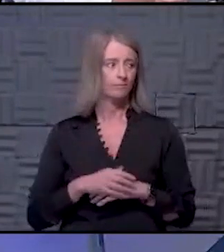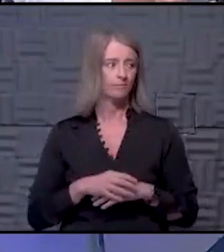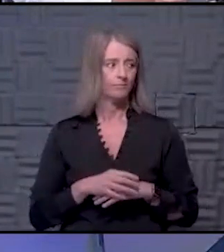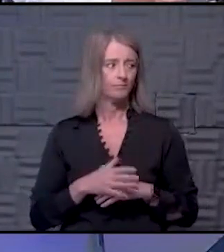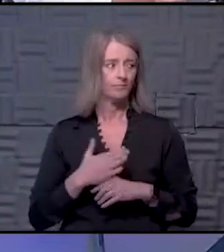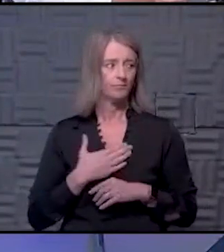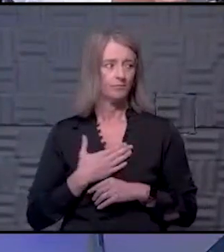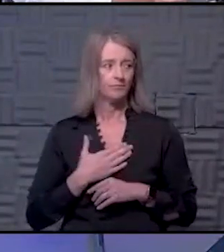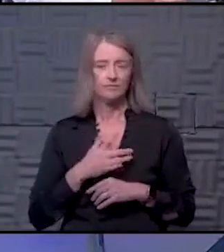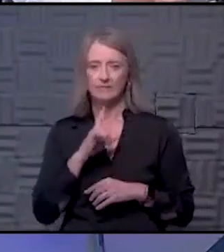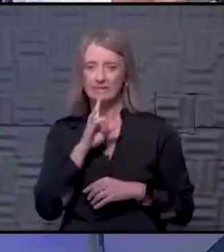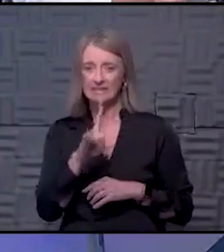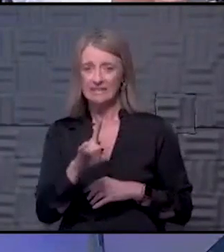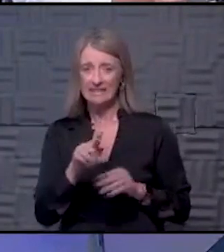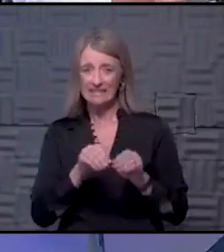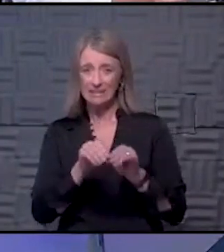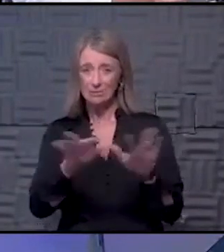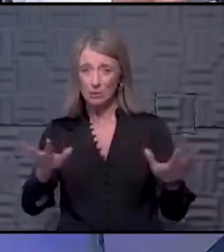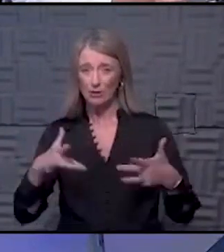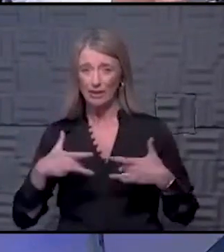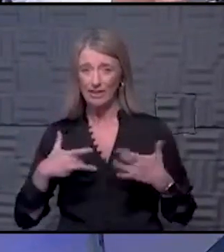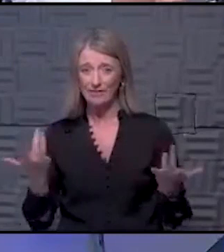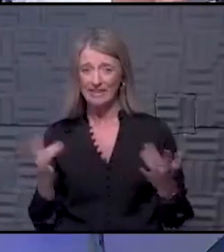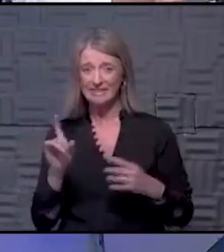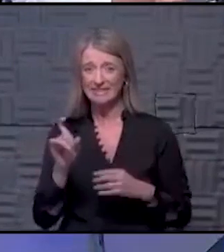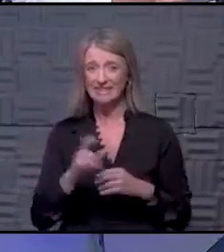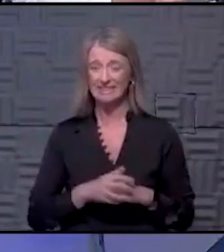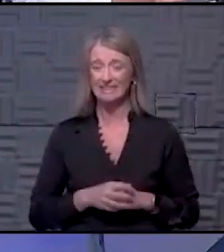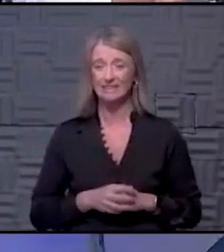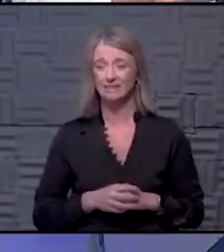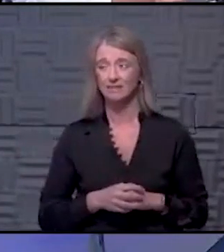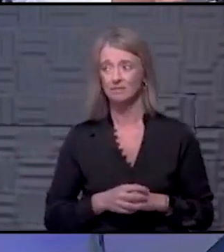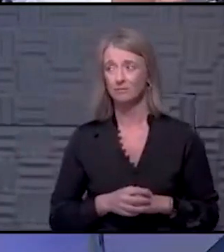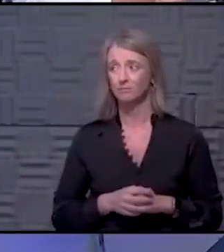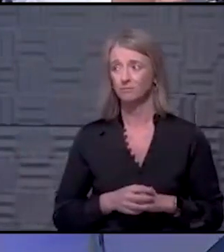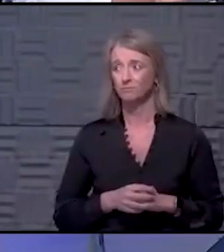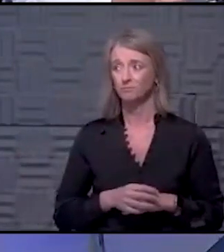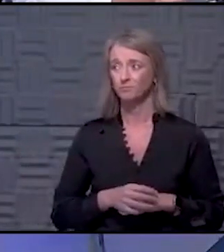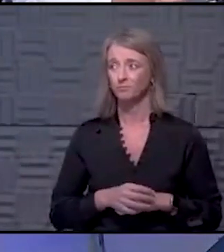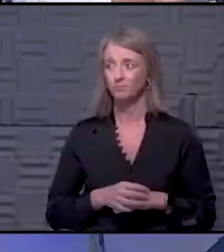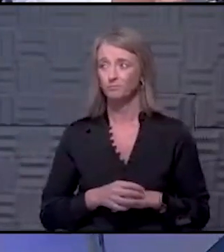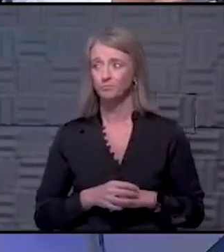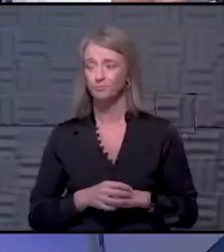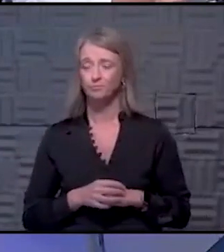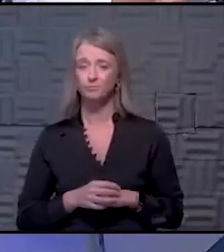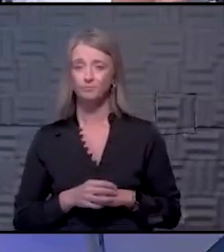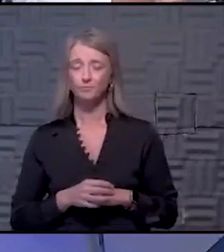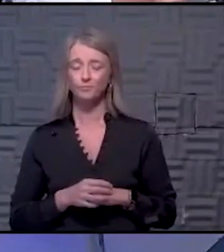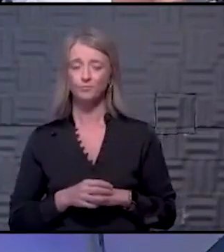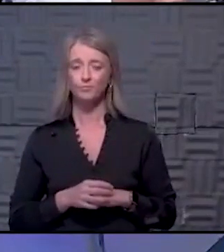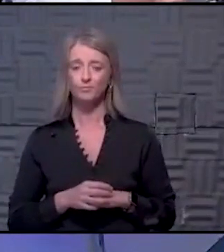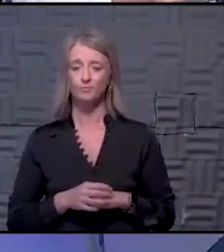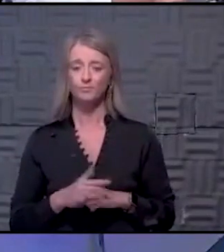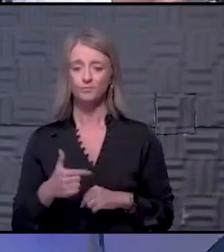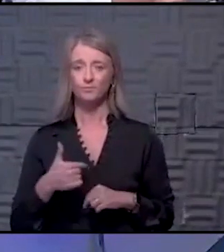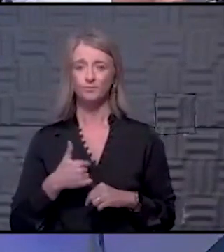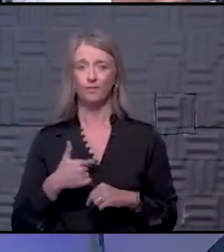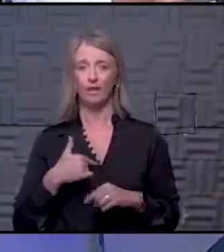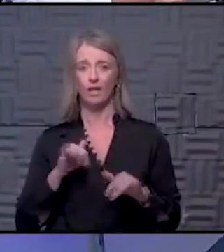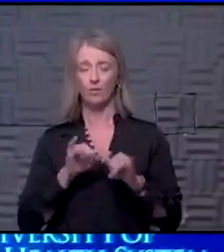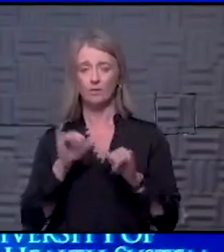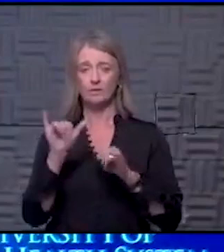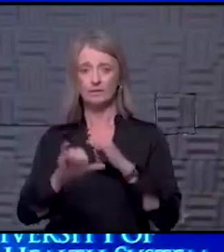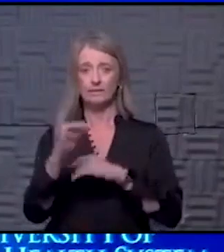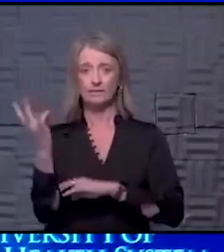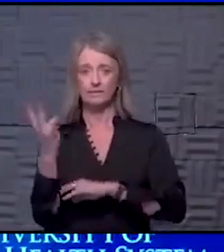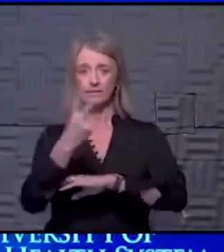my question is that a super spreader event? Well, I might start by saying I'll actually be spending maybe 7